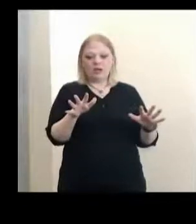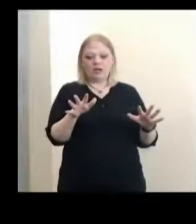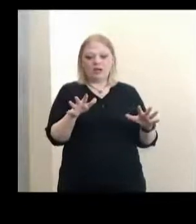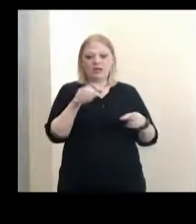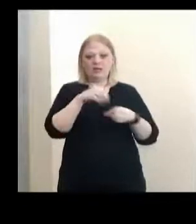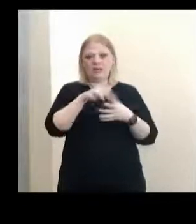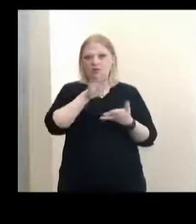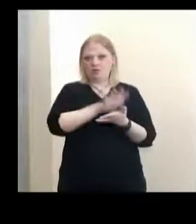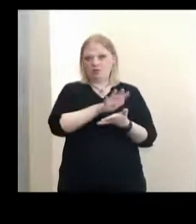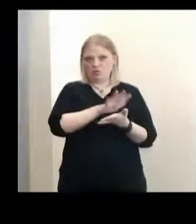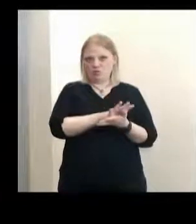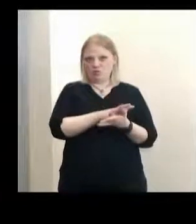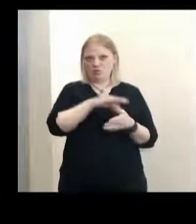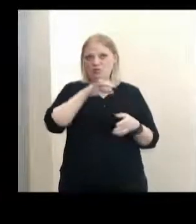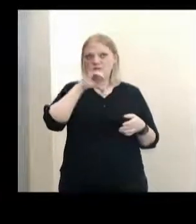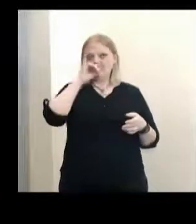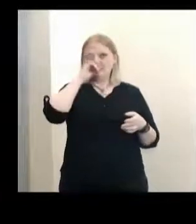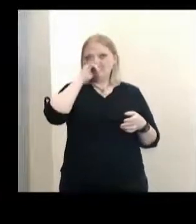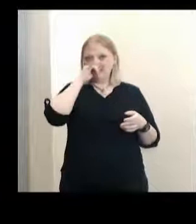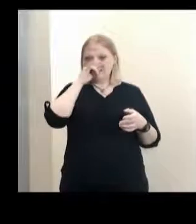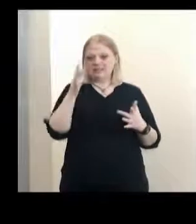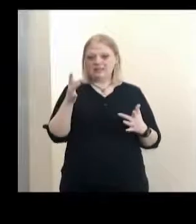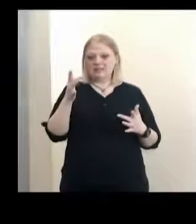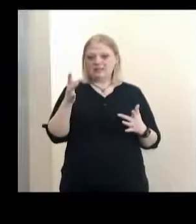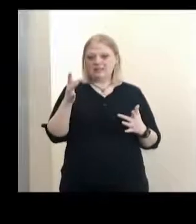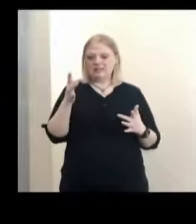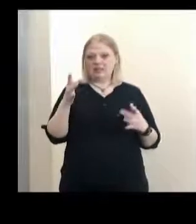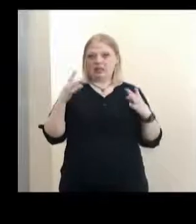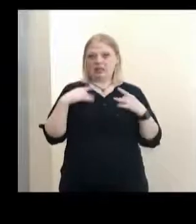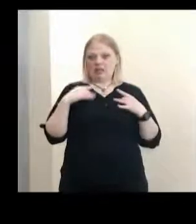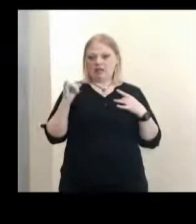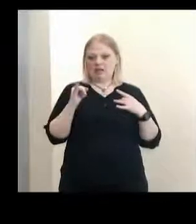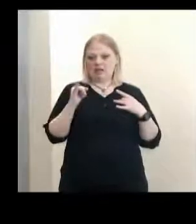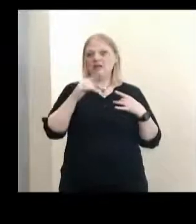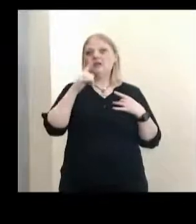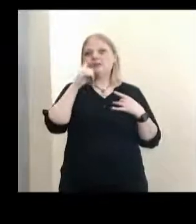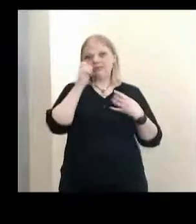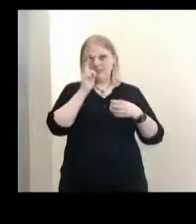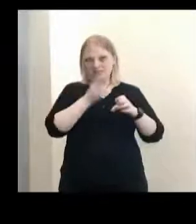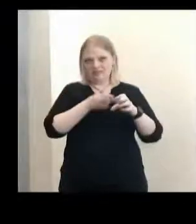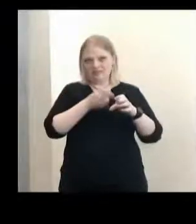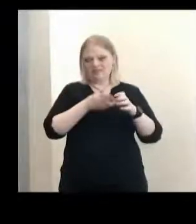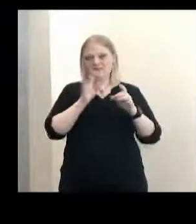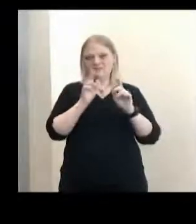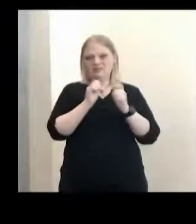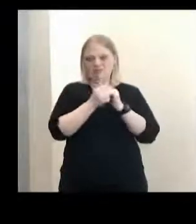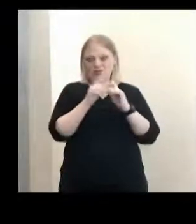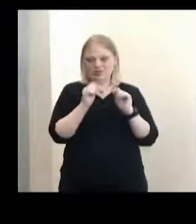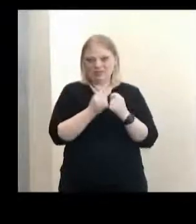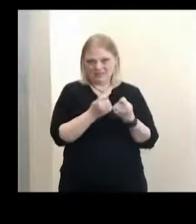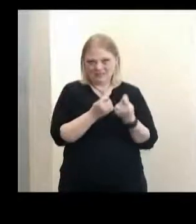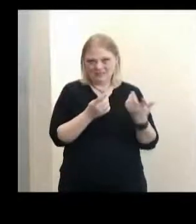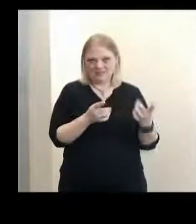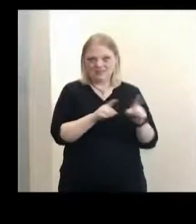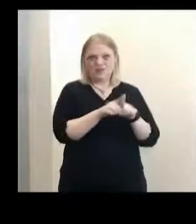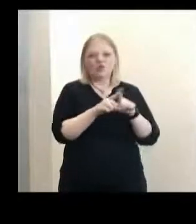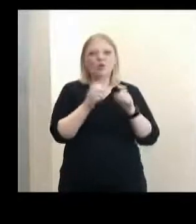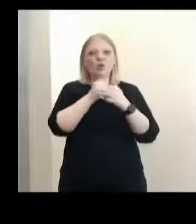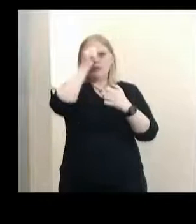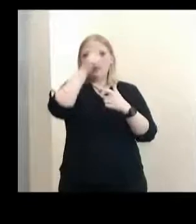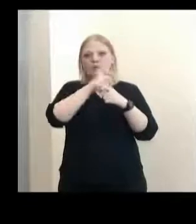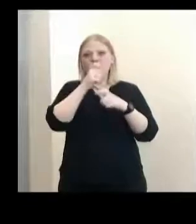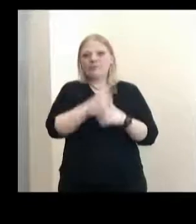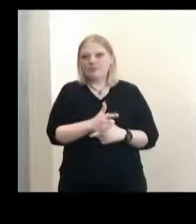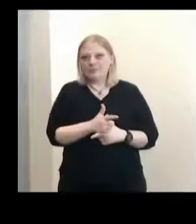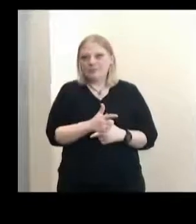schools. Kids are getting infected, say, from participating in sports teams. We see a lot of that. Also with siblings,